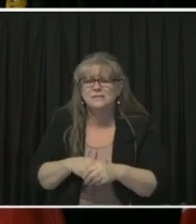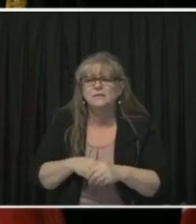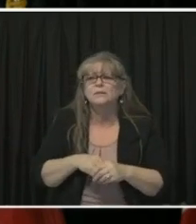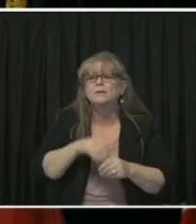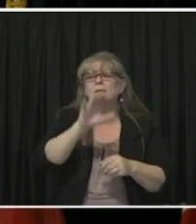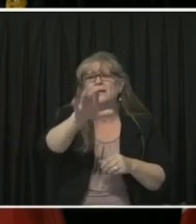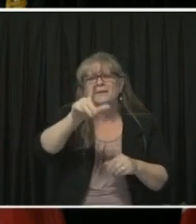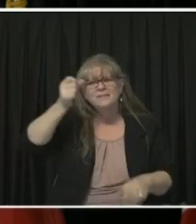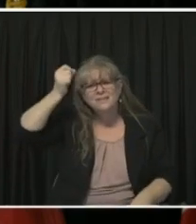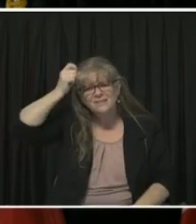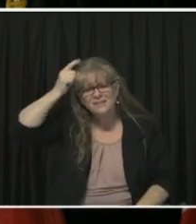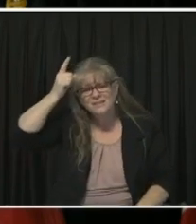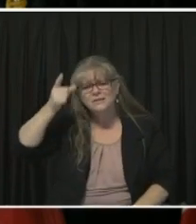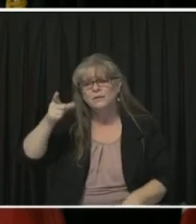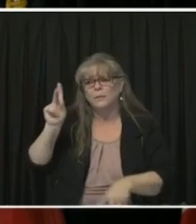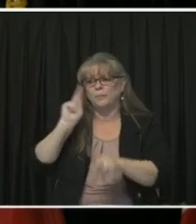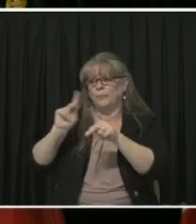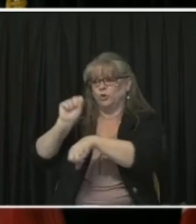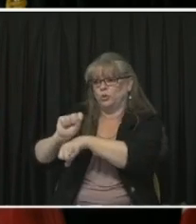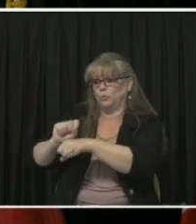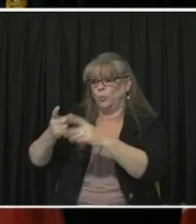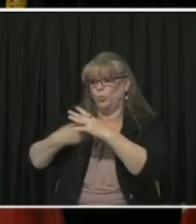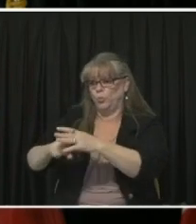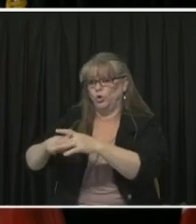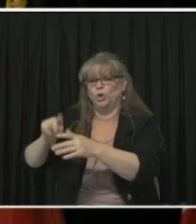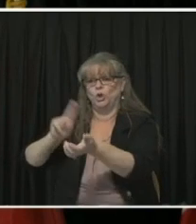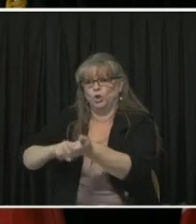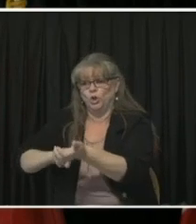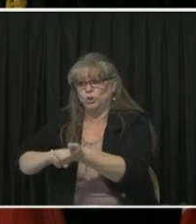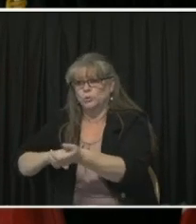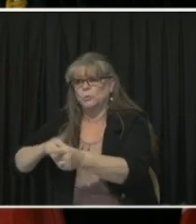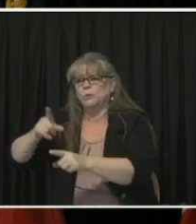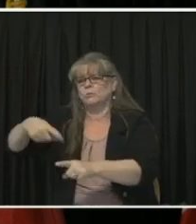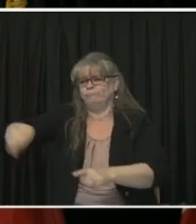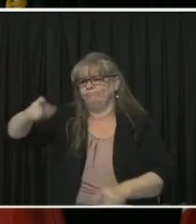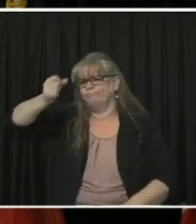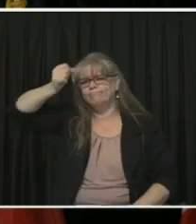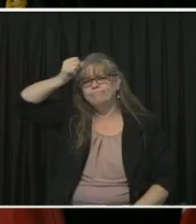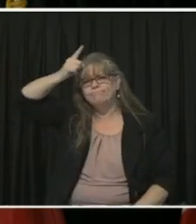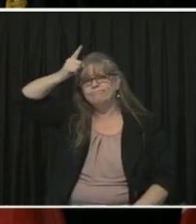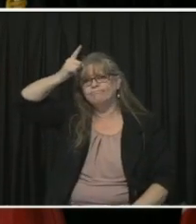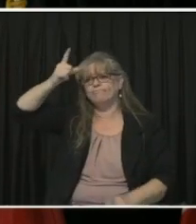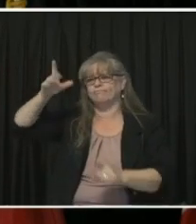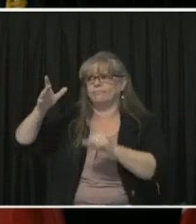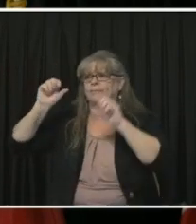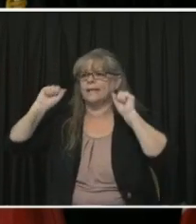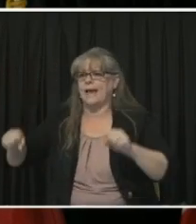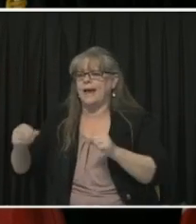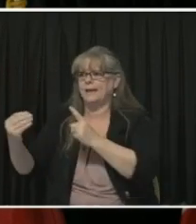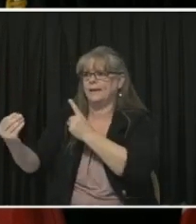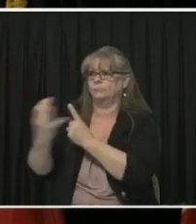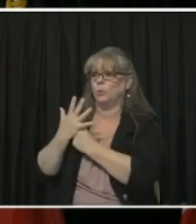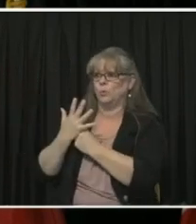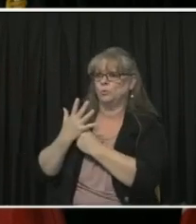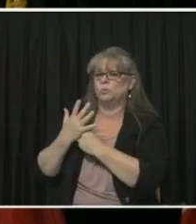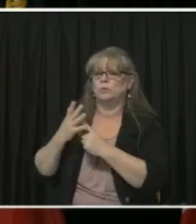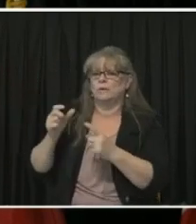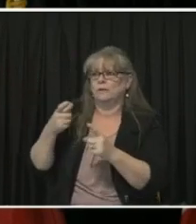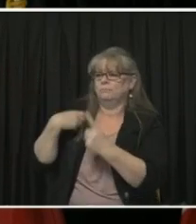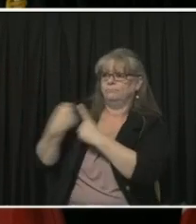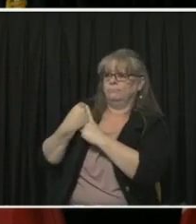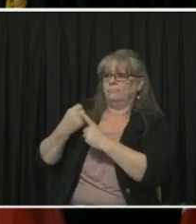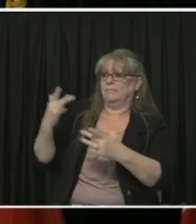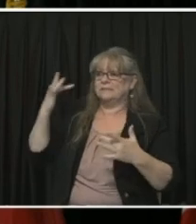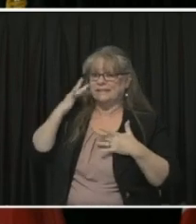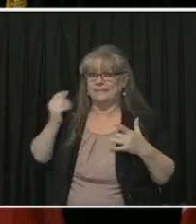risk, and we didn't know about coronavirus at the time, but nurses are always at risk of other bacterial and viral infections,